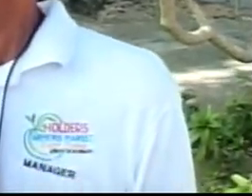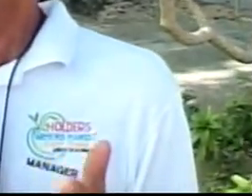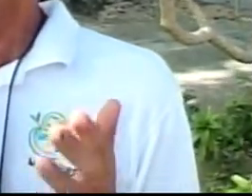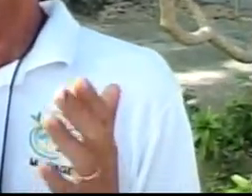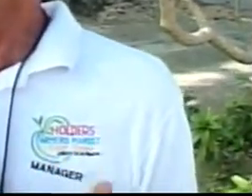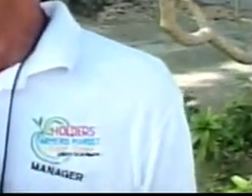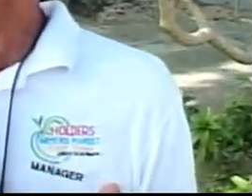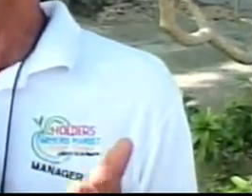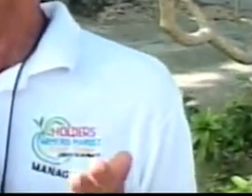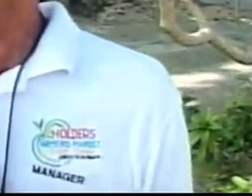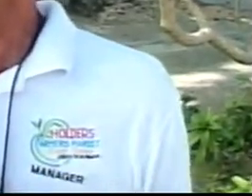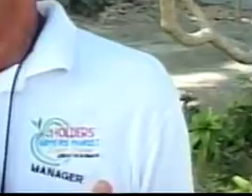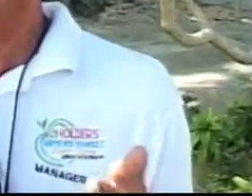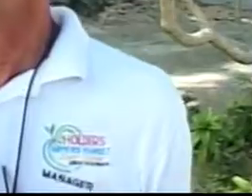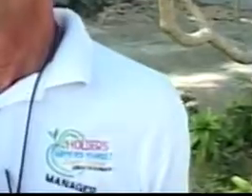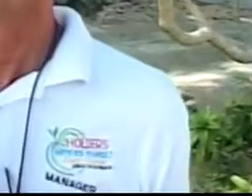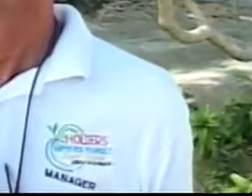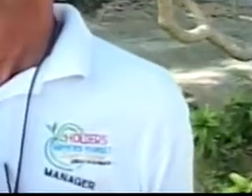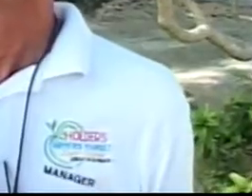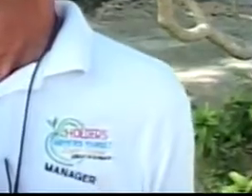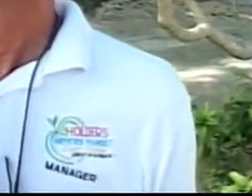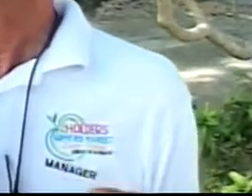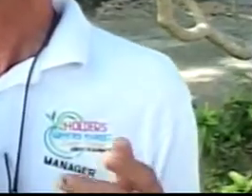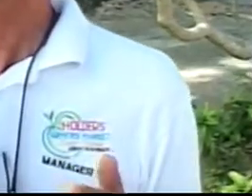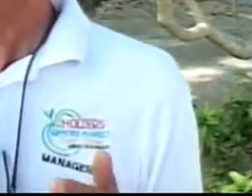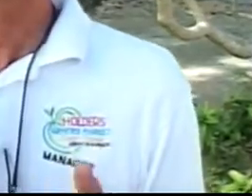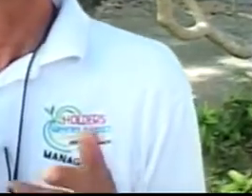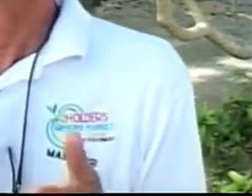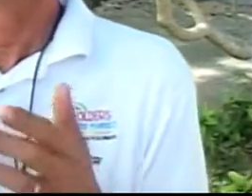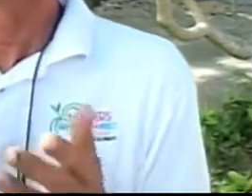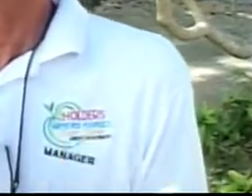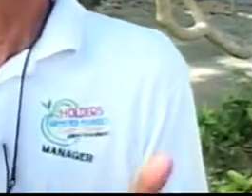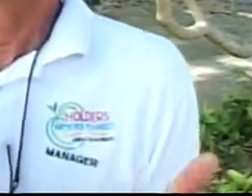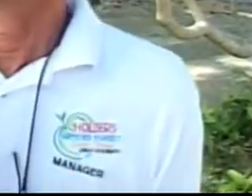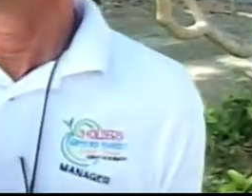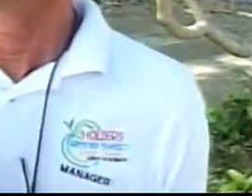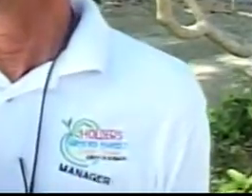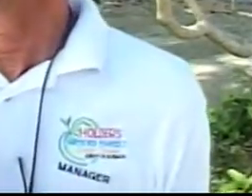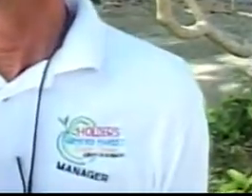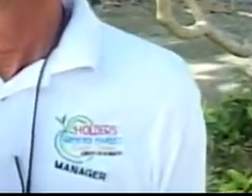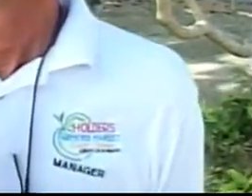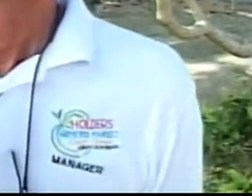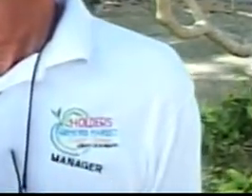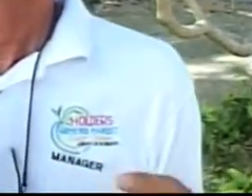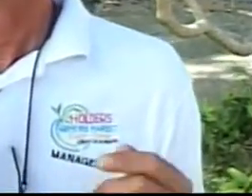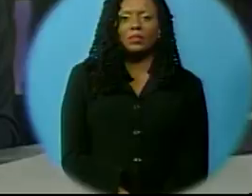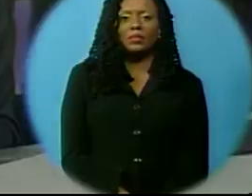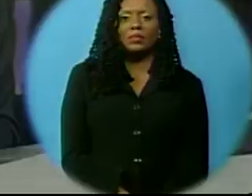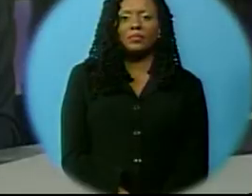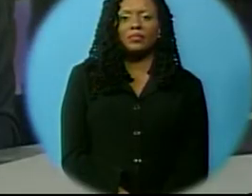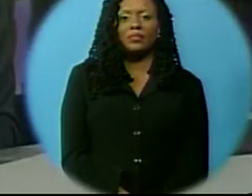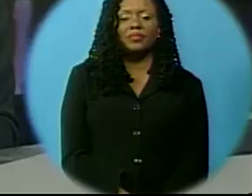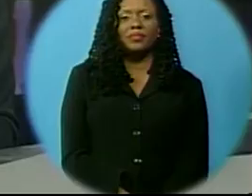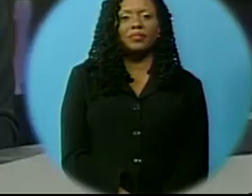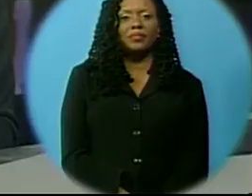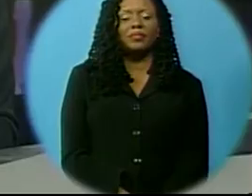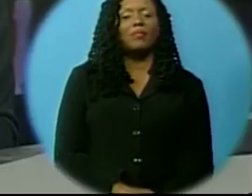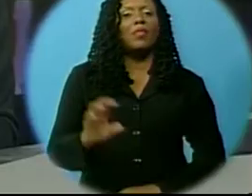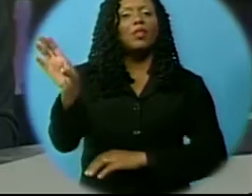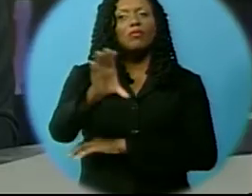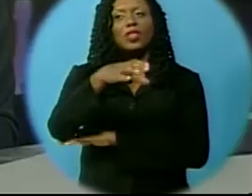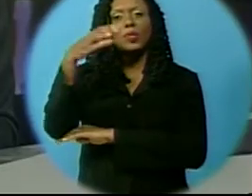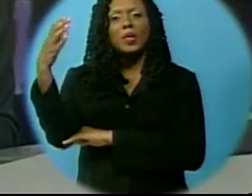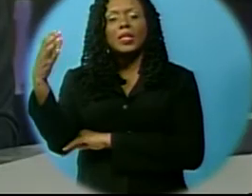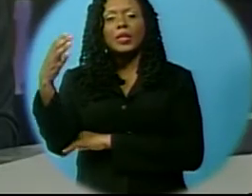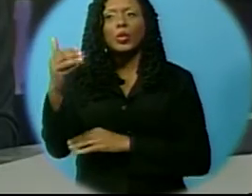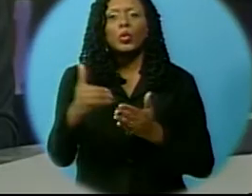the time, year in, year out, more than those who are only coming when they feel like. Well, with the Christmas